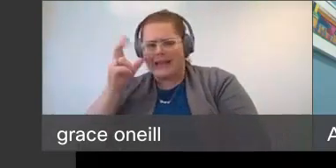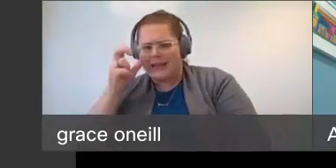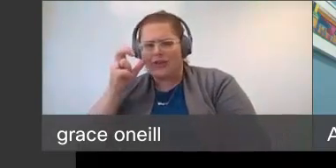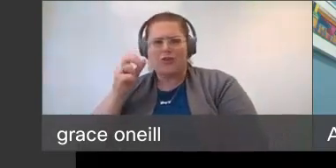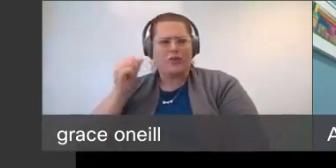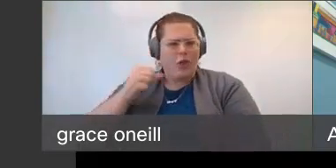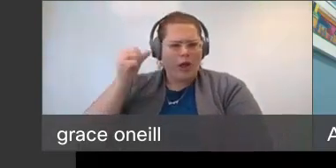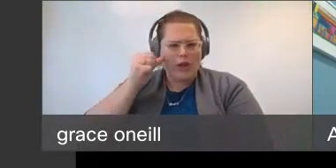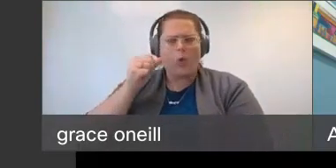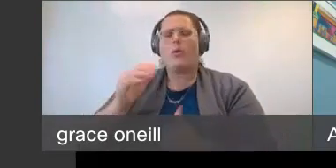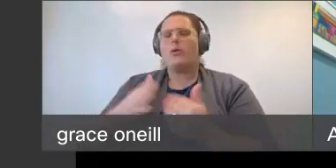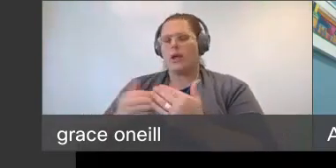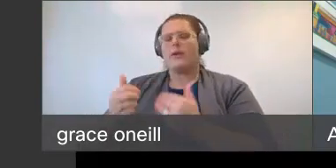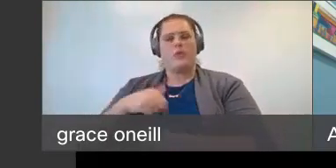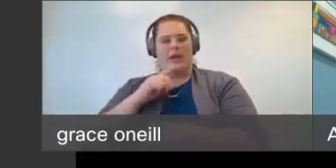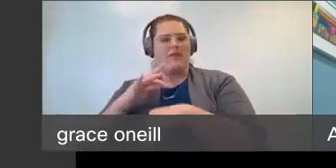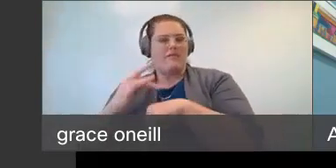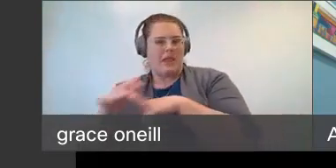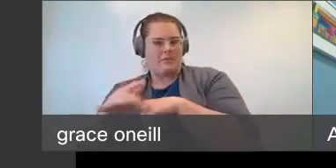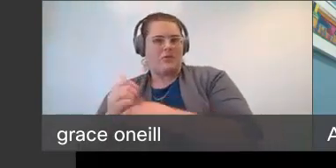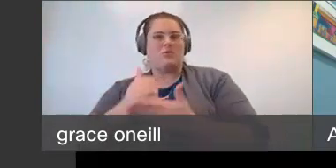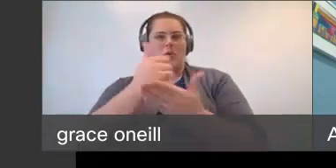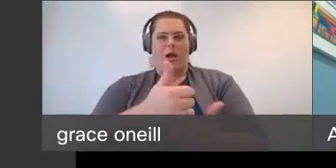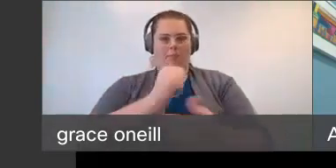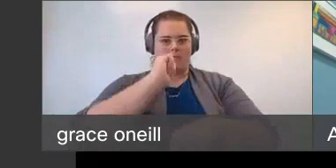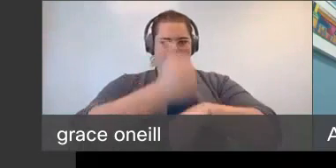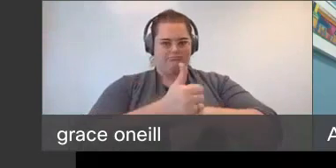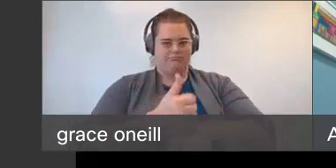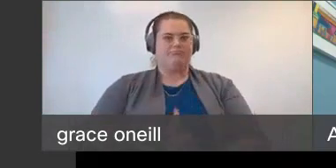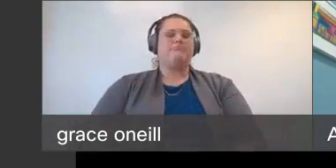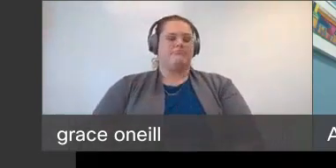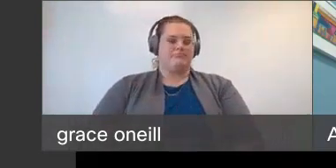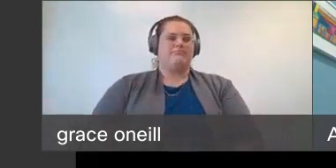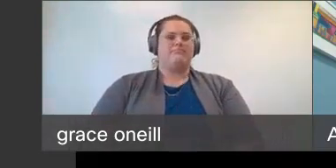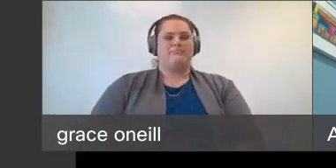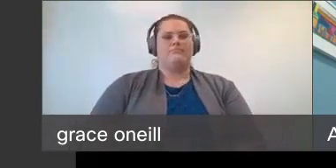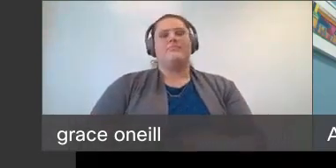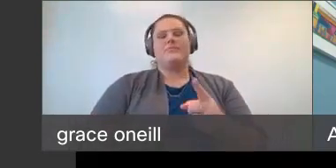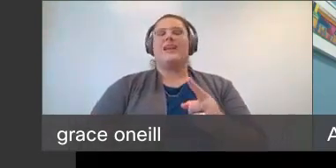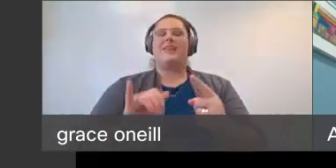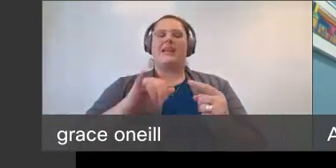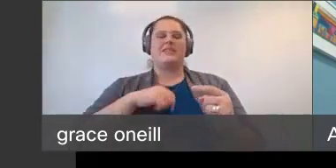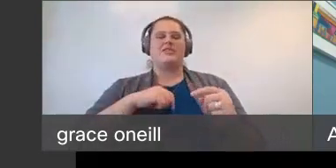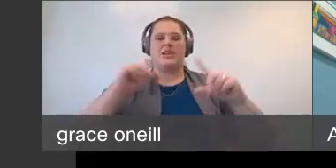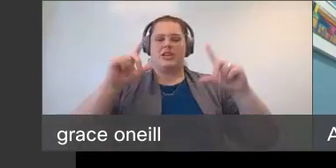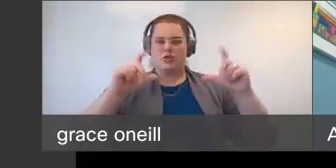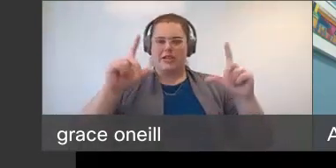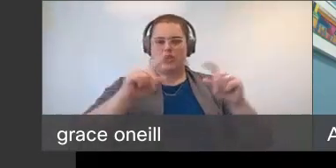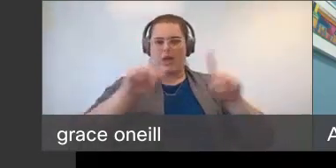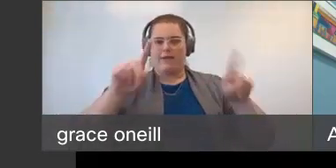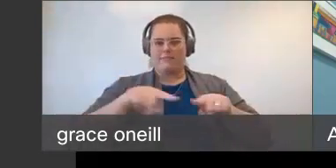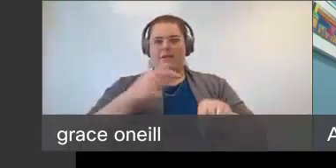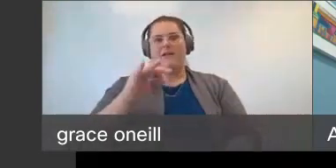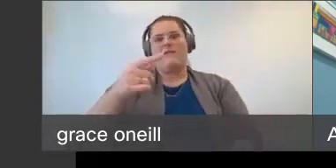do. And this is just a screenshot of our platform, which is really accessible to anyone that you would give access to,